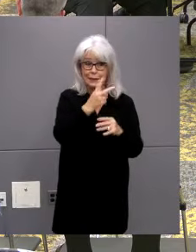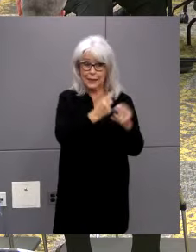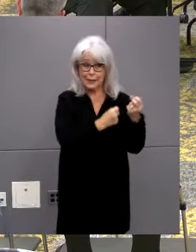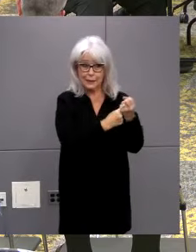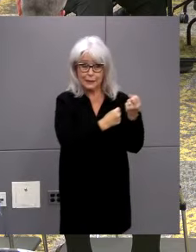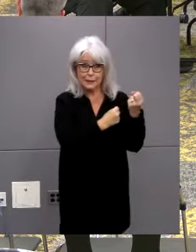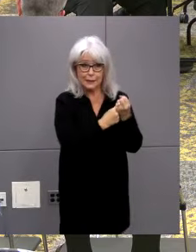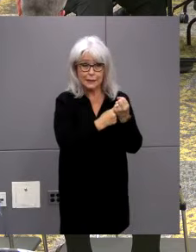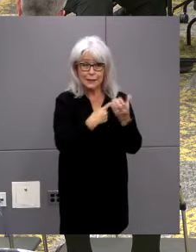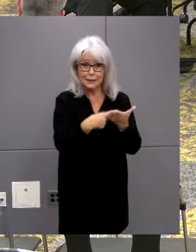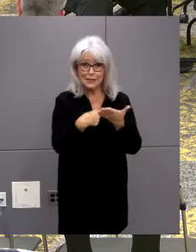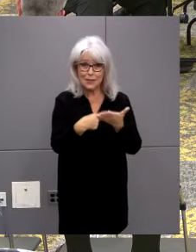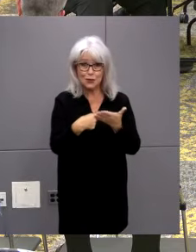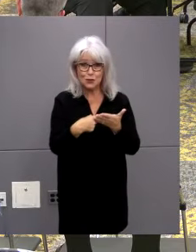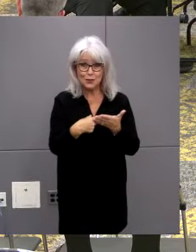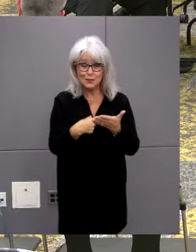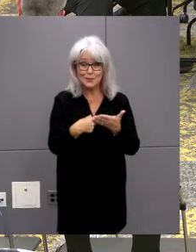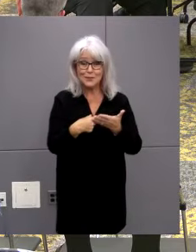any discussion?